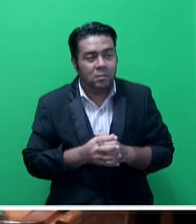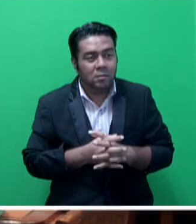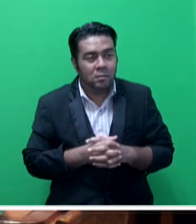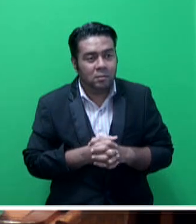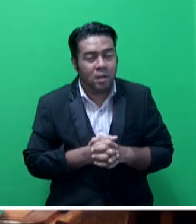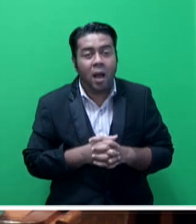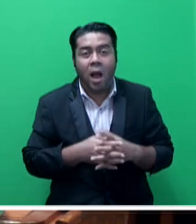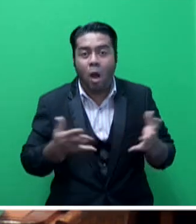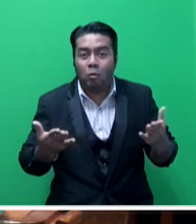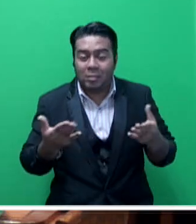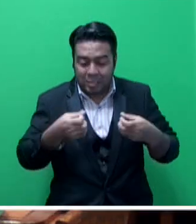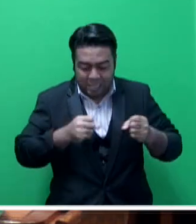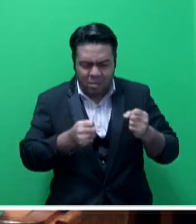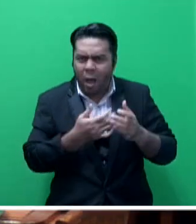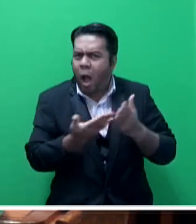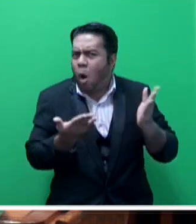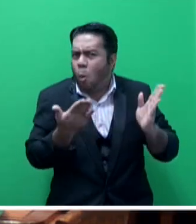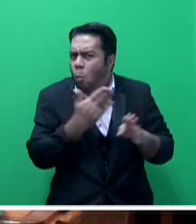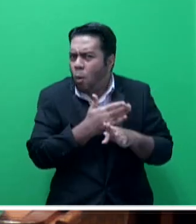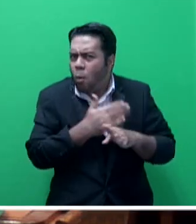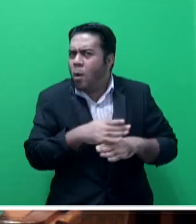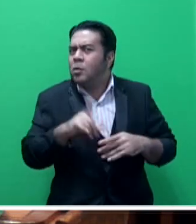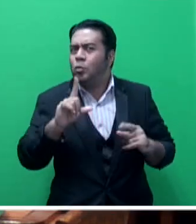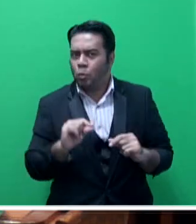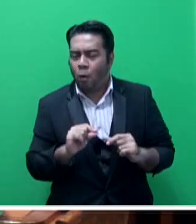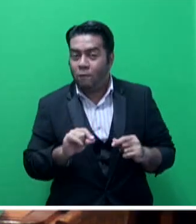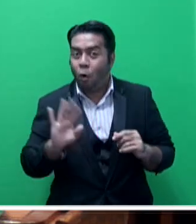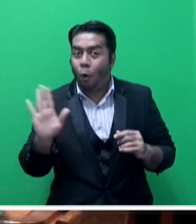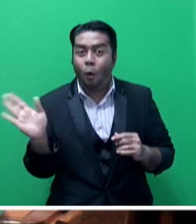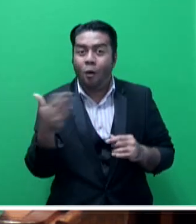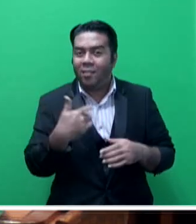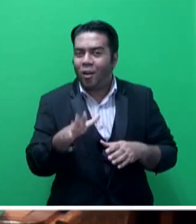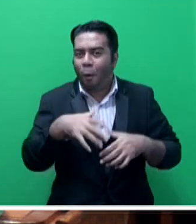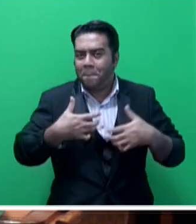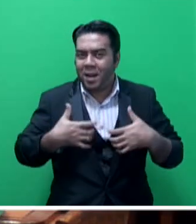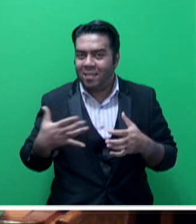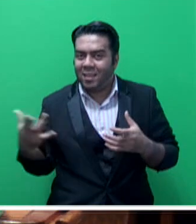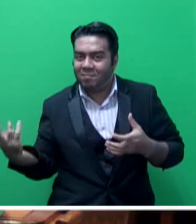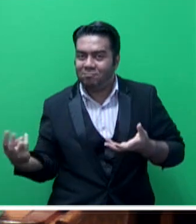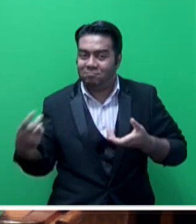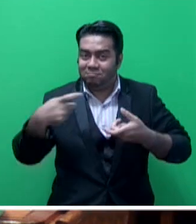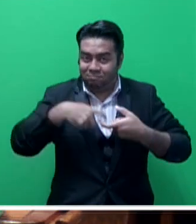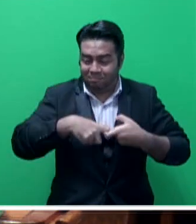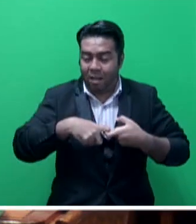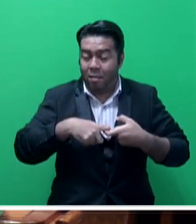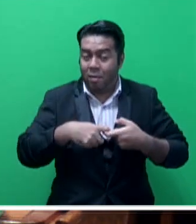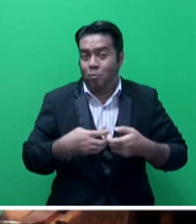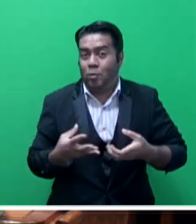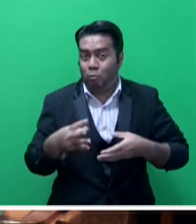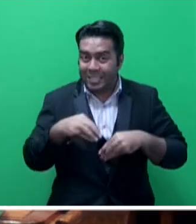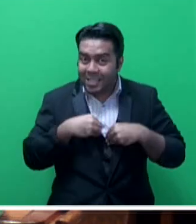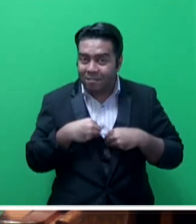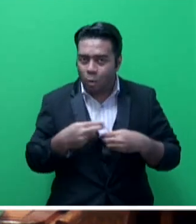does the system work, Mr. Speaker? For every complaint that is registered, either through